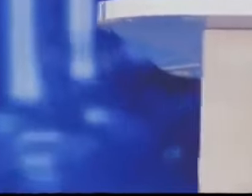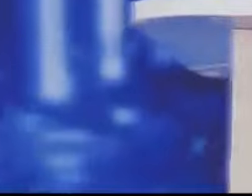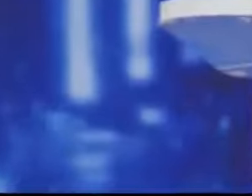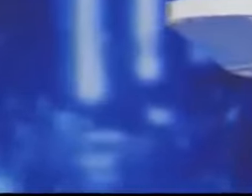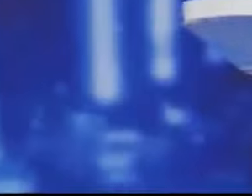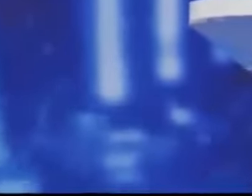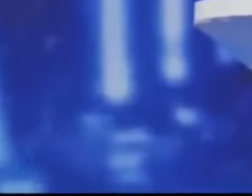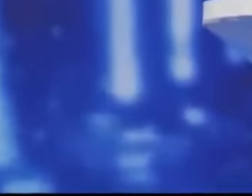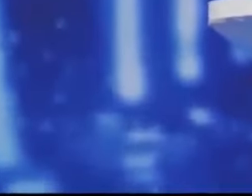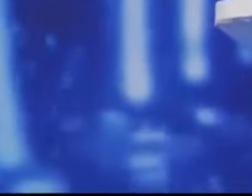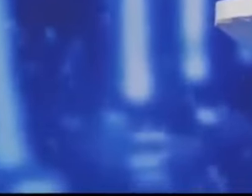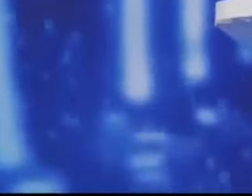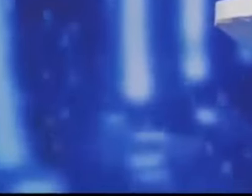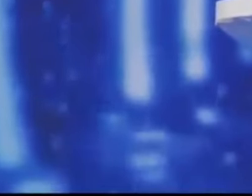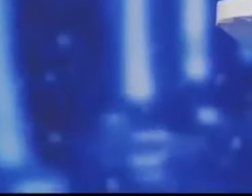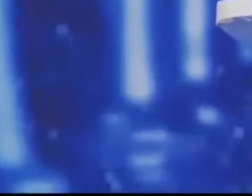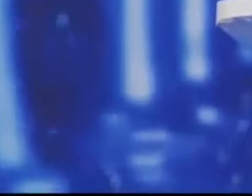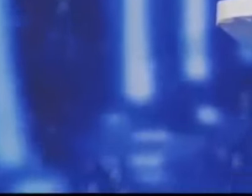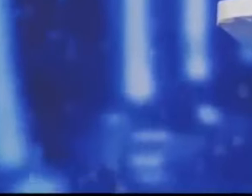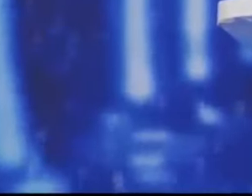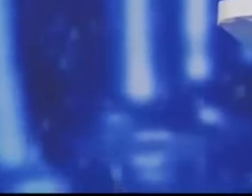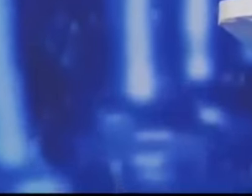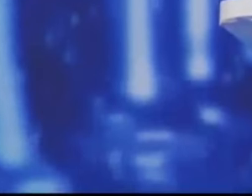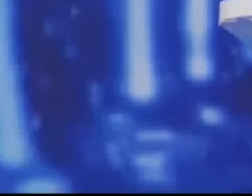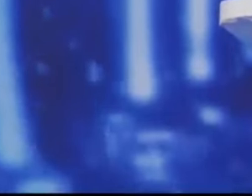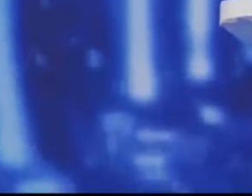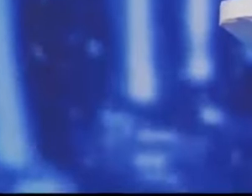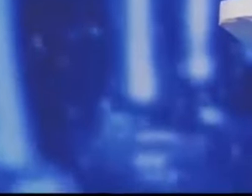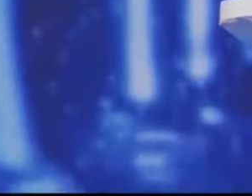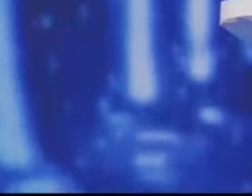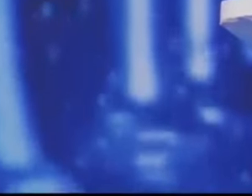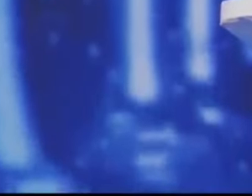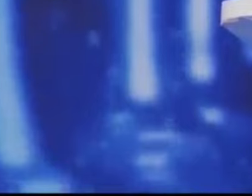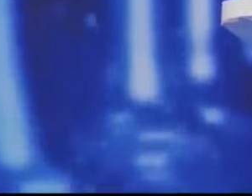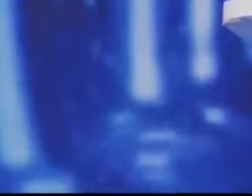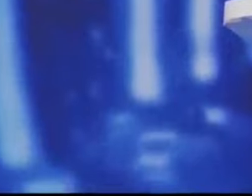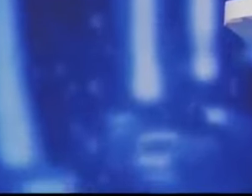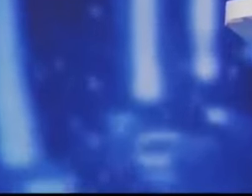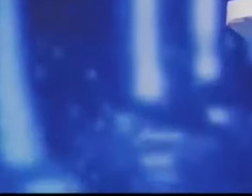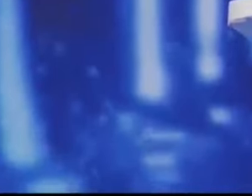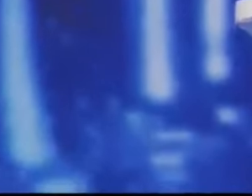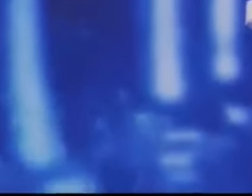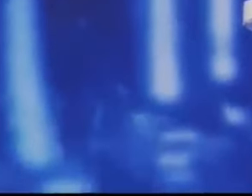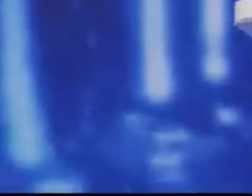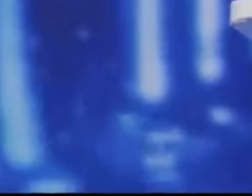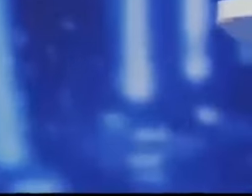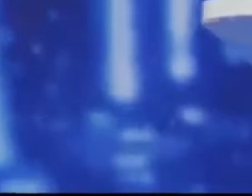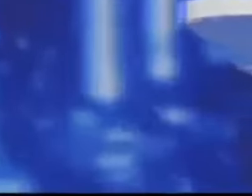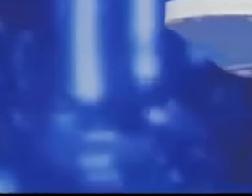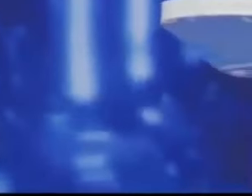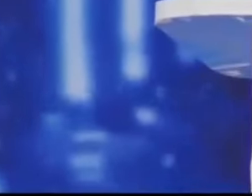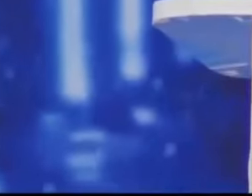way. Am I hearing you are setting your worship, the worship of your God, above